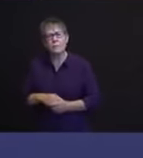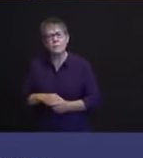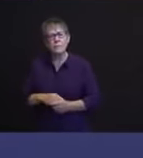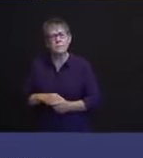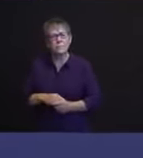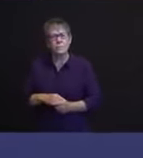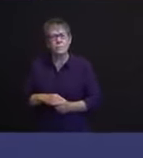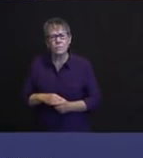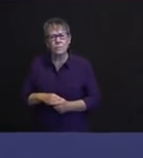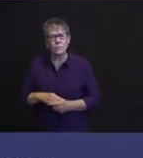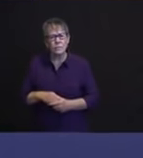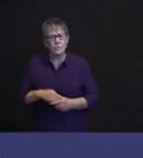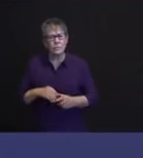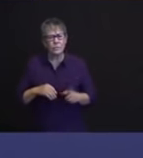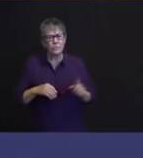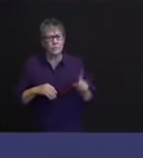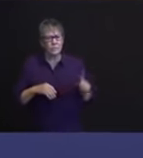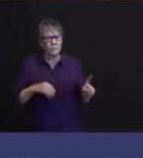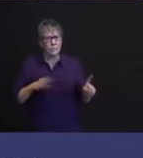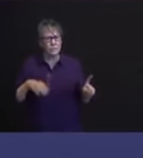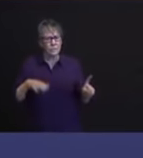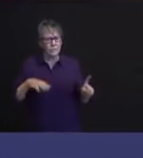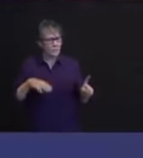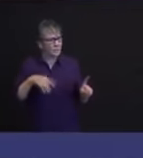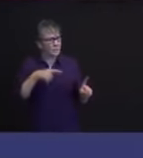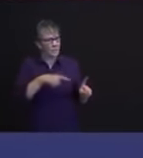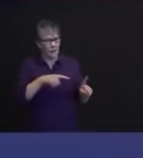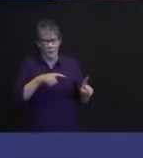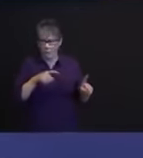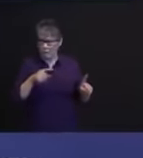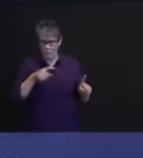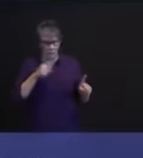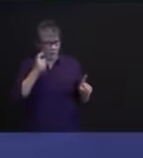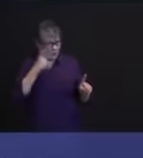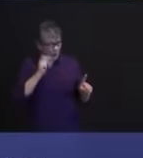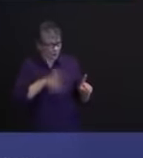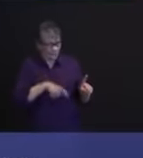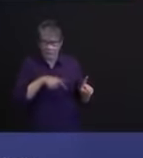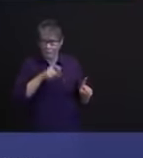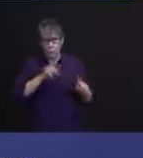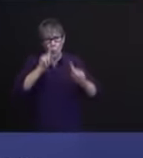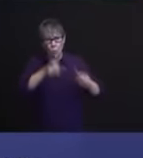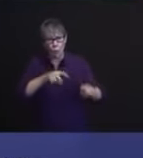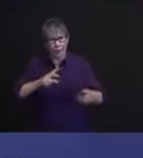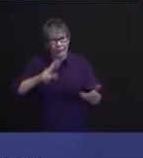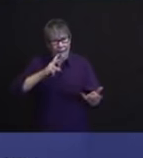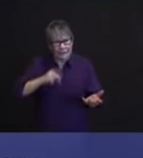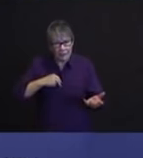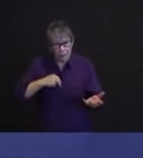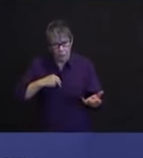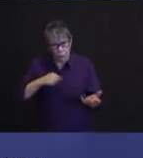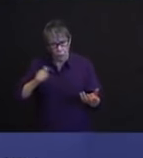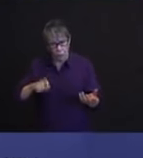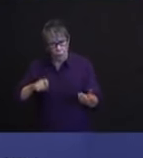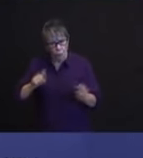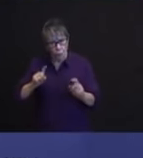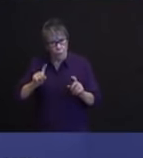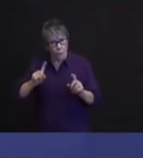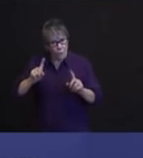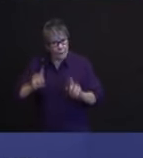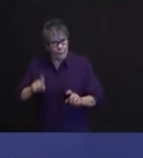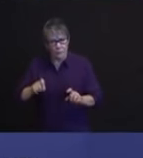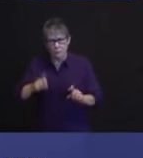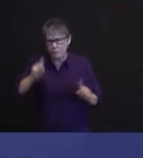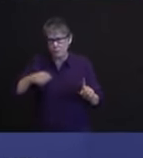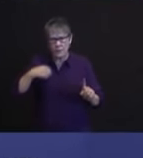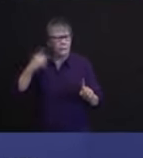doing it for a reason, I would think, right? And that's generally what we see with holidays and weekends and other events. People tend to be very sick. Testing goes down,